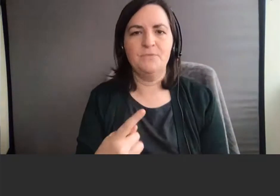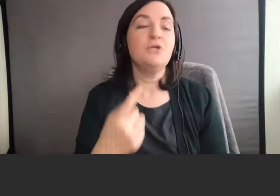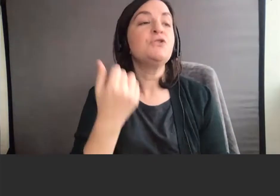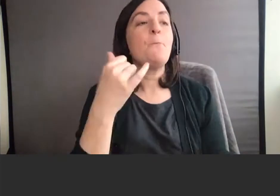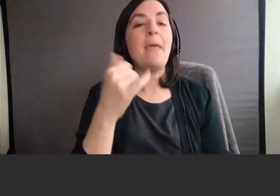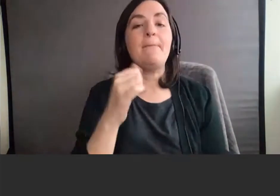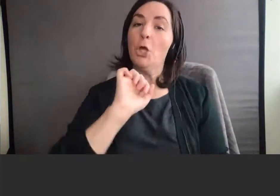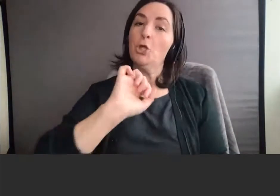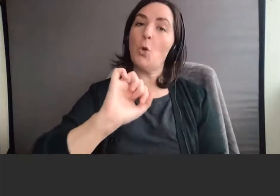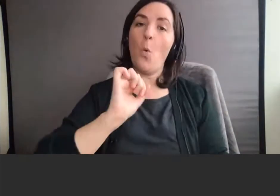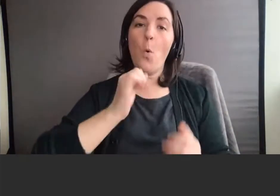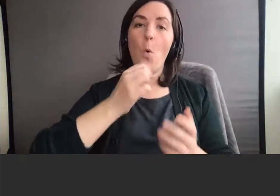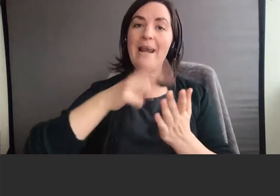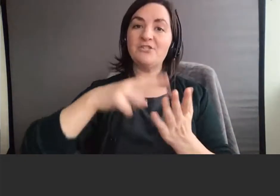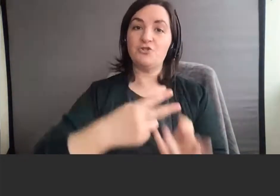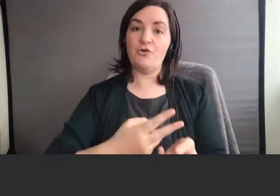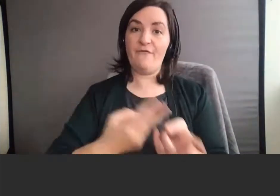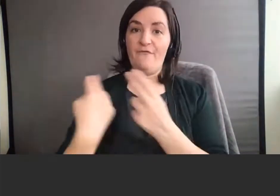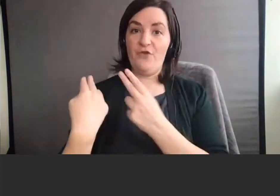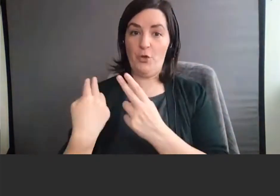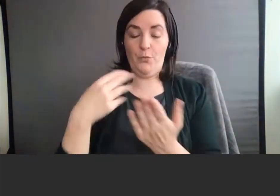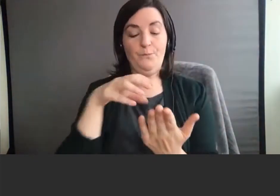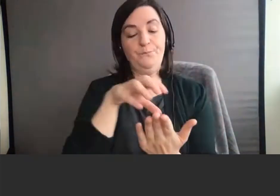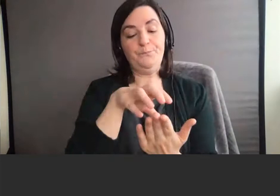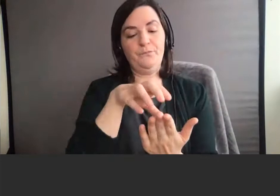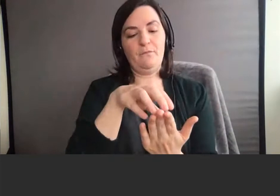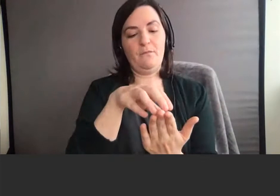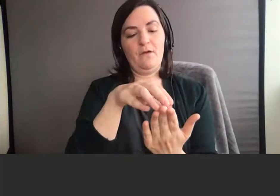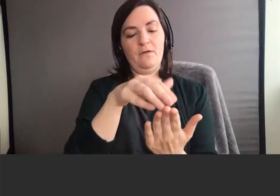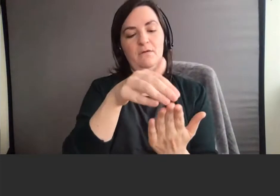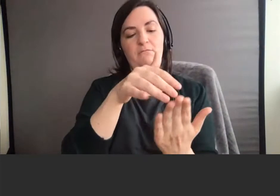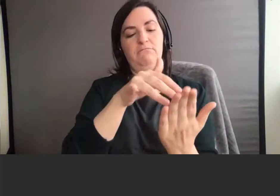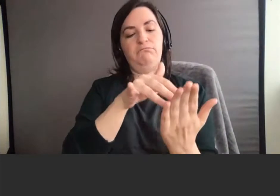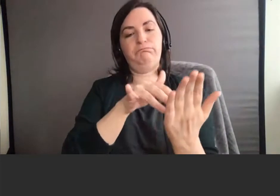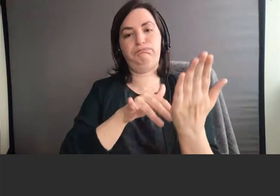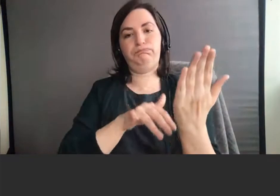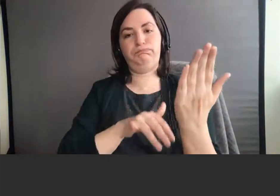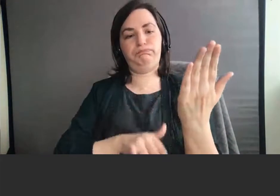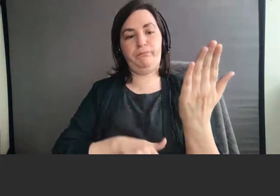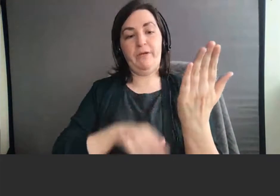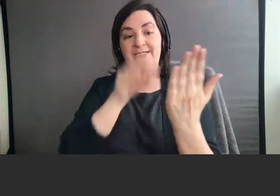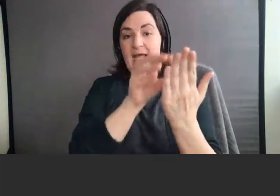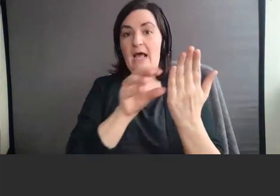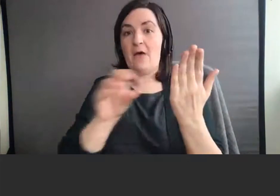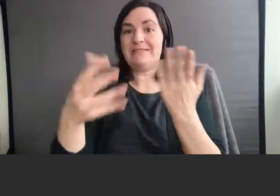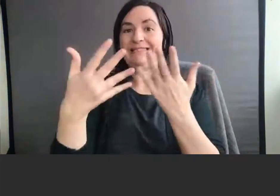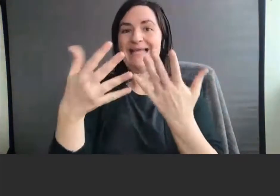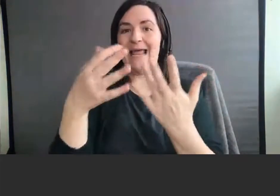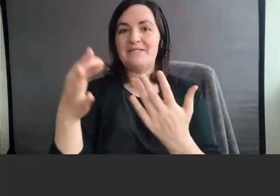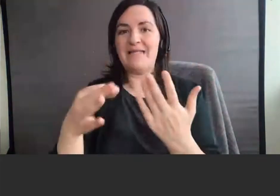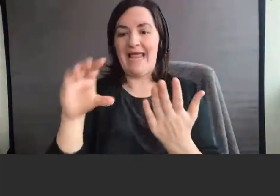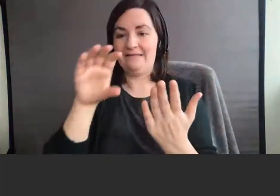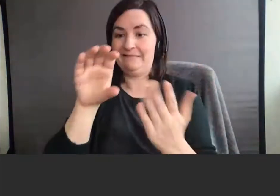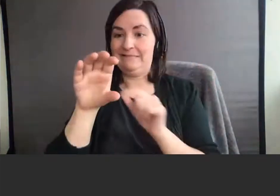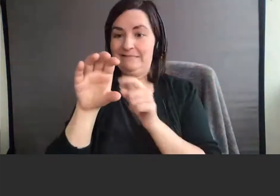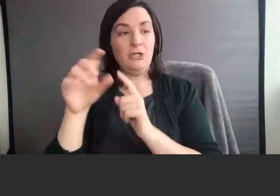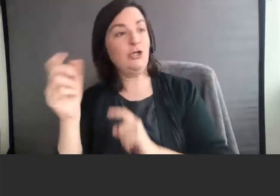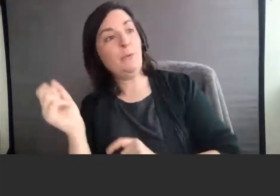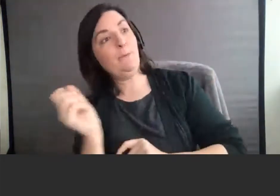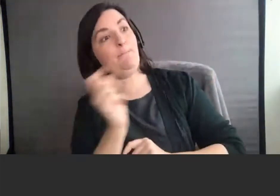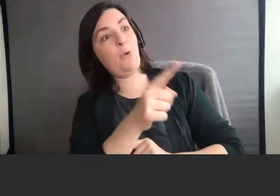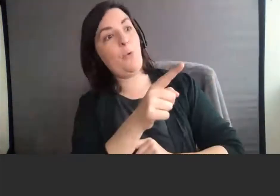review, and your supervisor will give you feedback on that chunk of your literature review. And what you've got to do